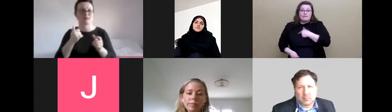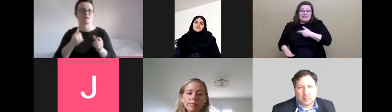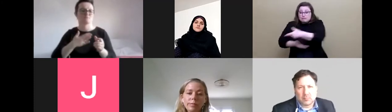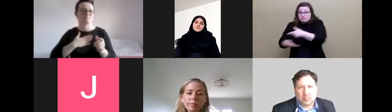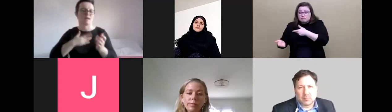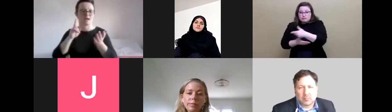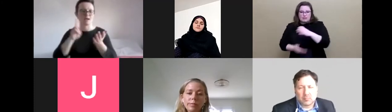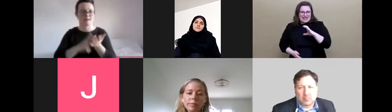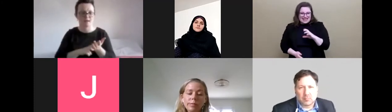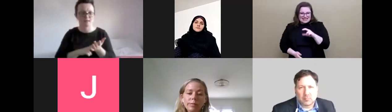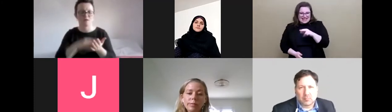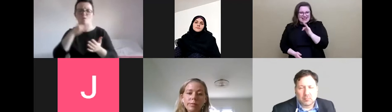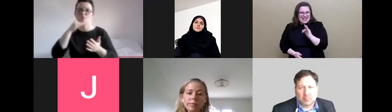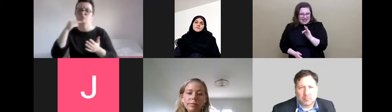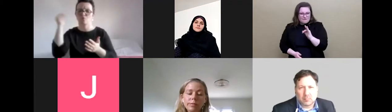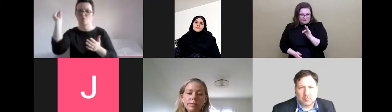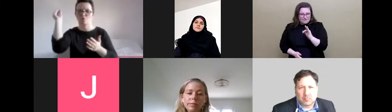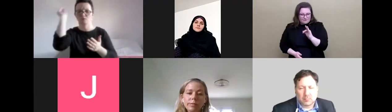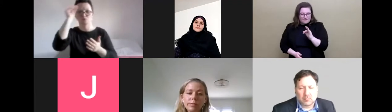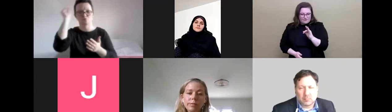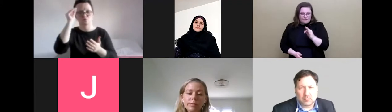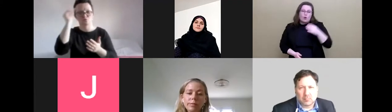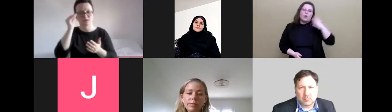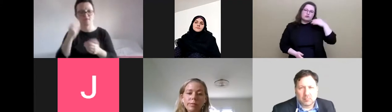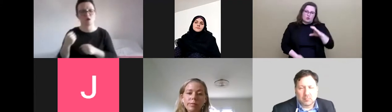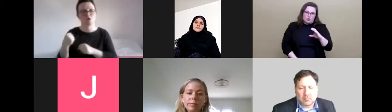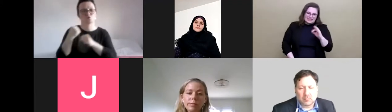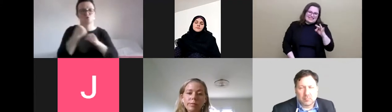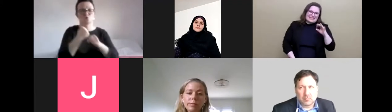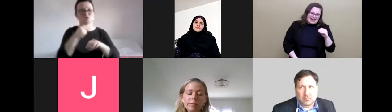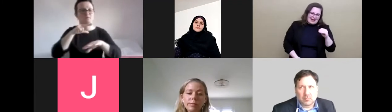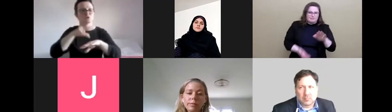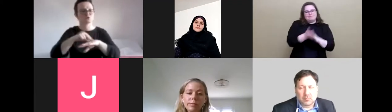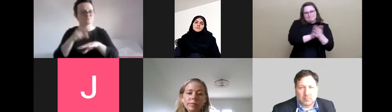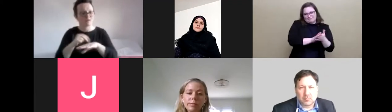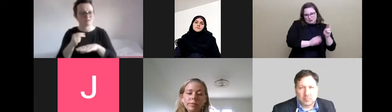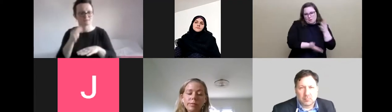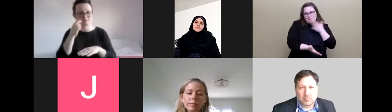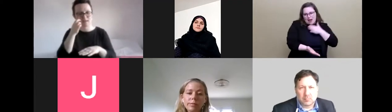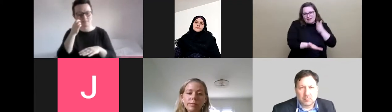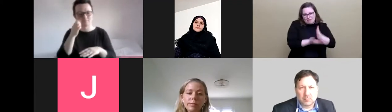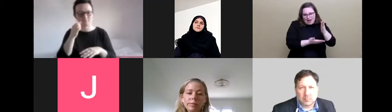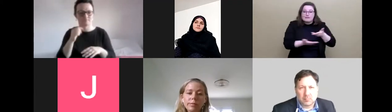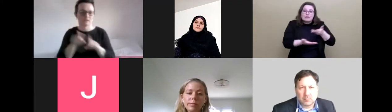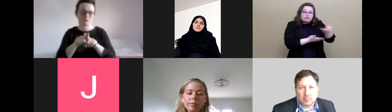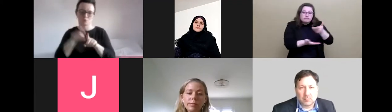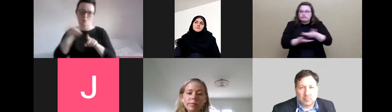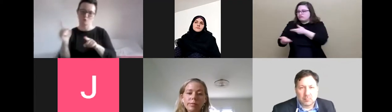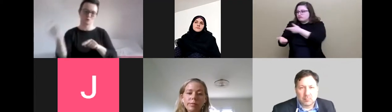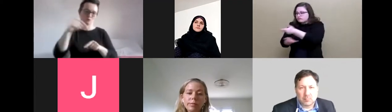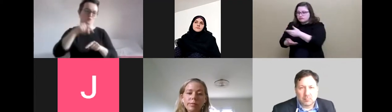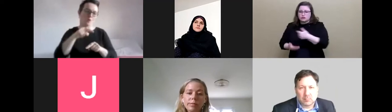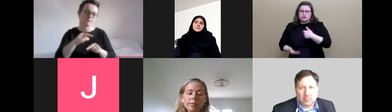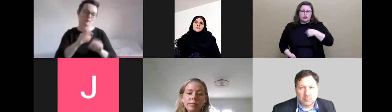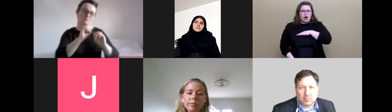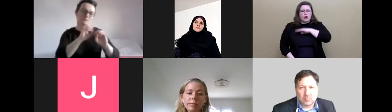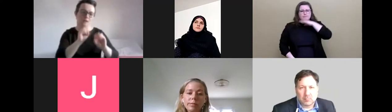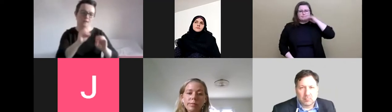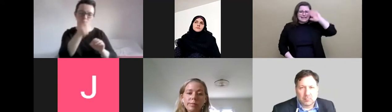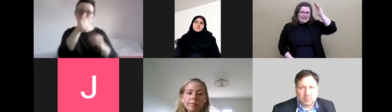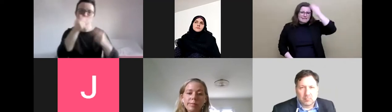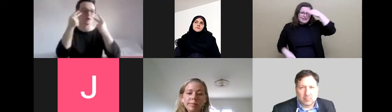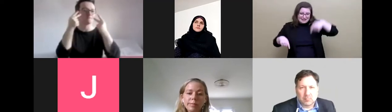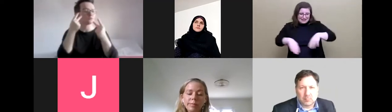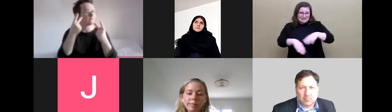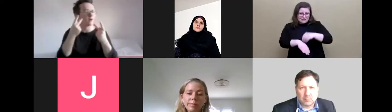SRF and previously Shia and currently My Right. I have a lot of experience from Sweden, and also